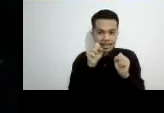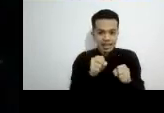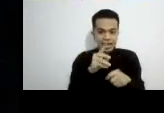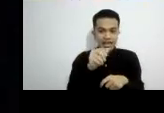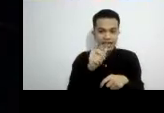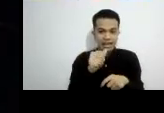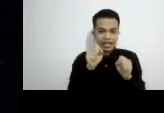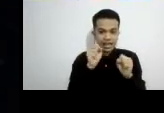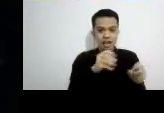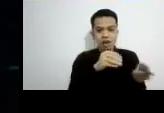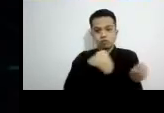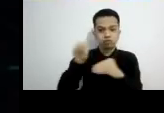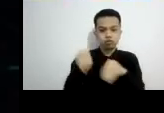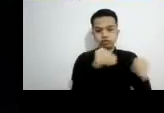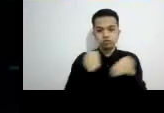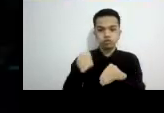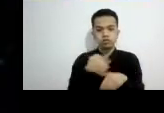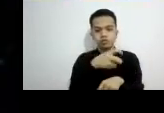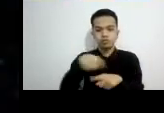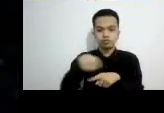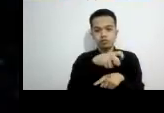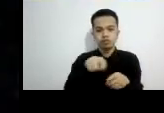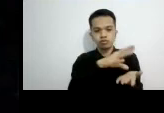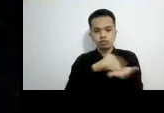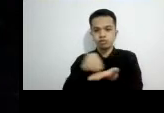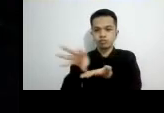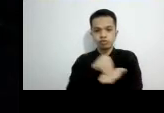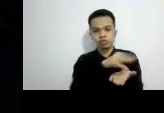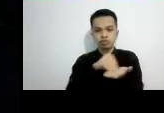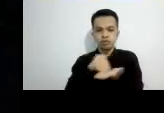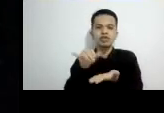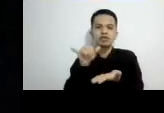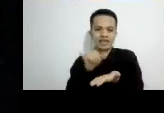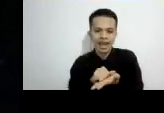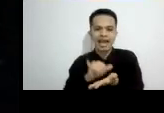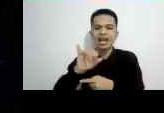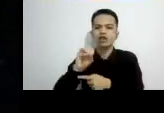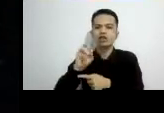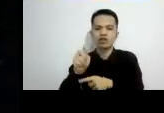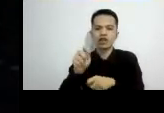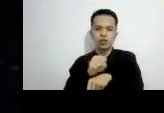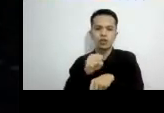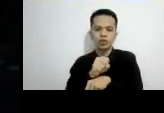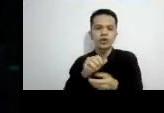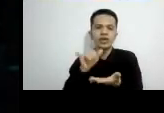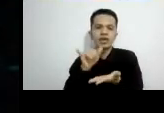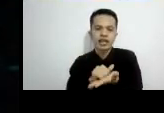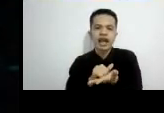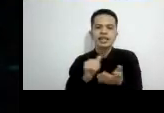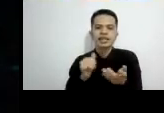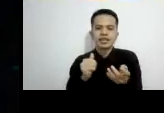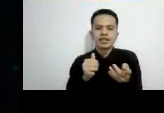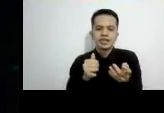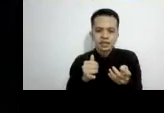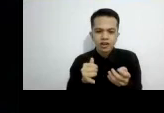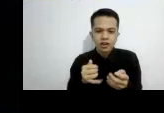ability to send information wirelessly and almost instantaneously is what makes IoT work. It's what drives, at